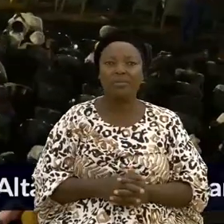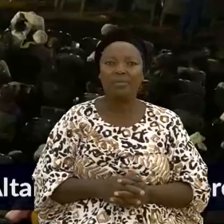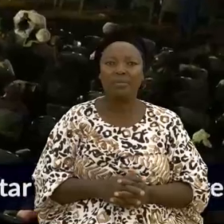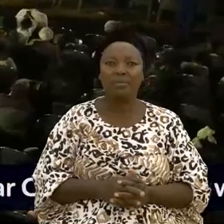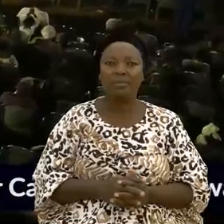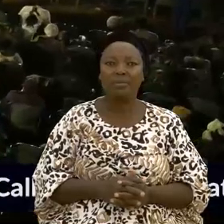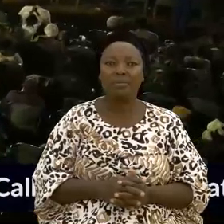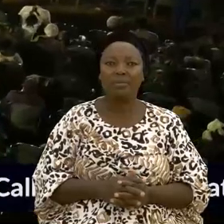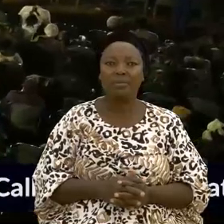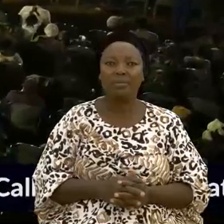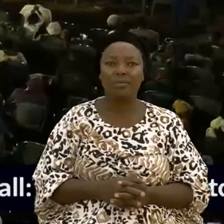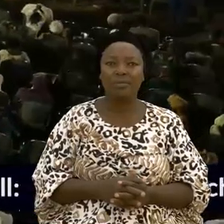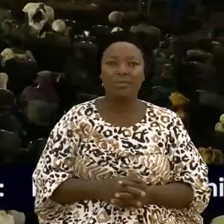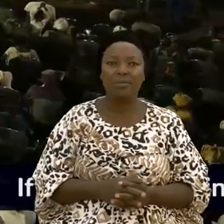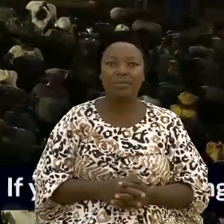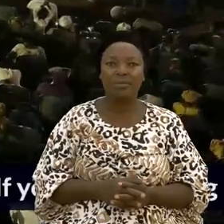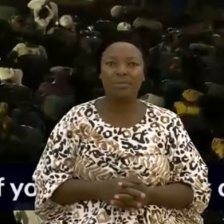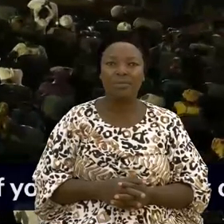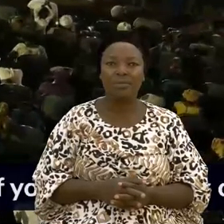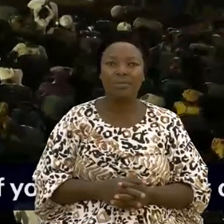Omicron, the new variant of